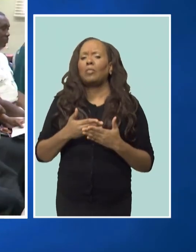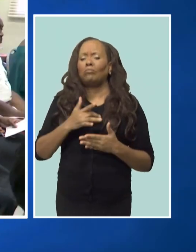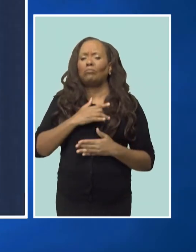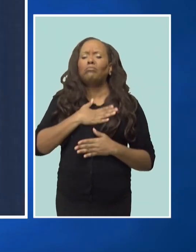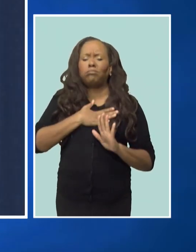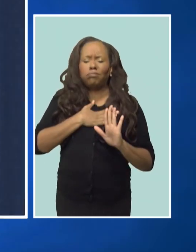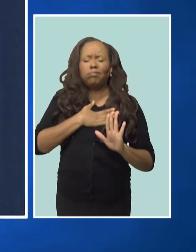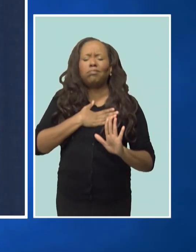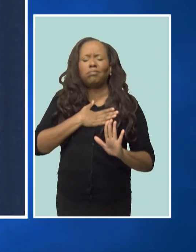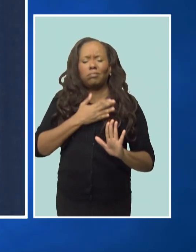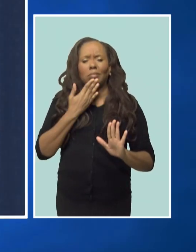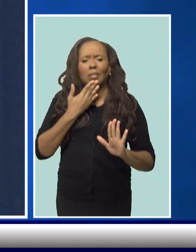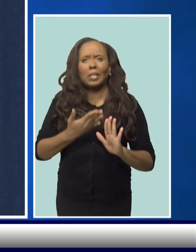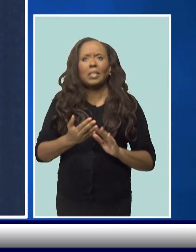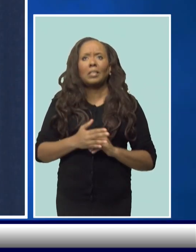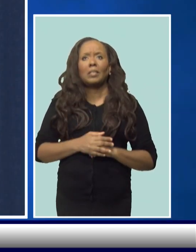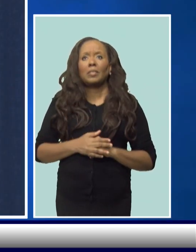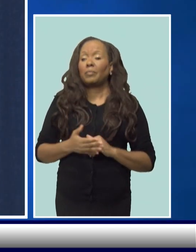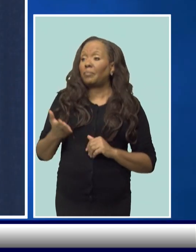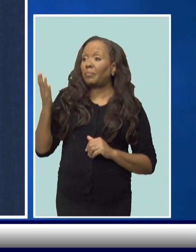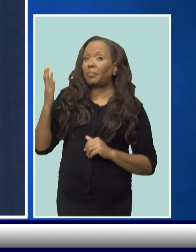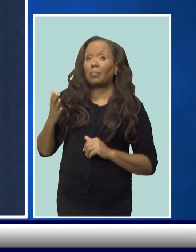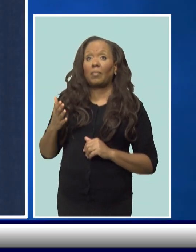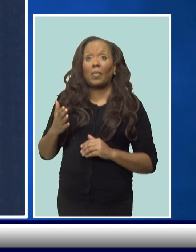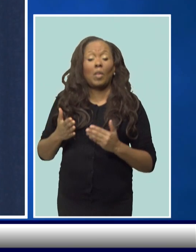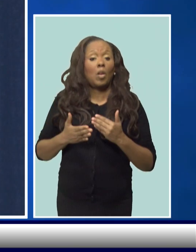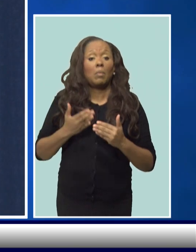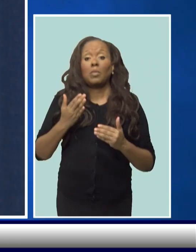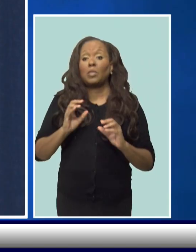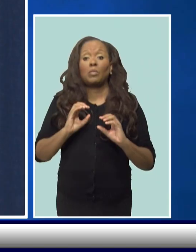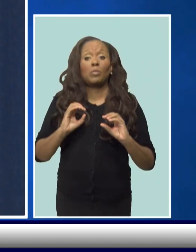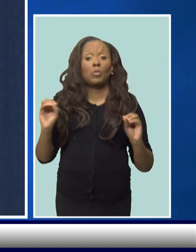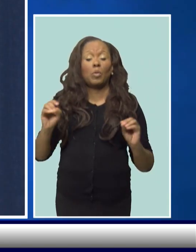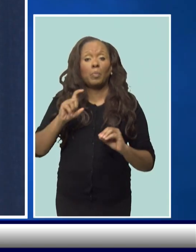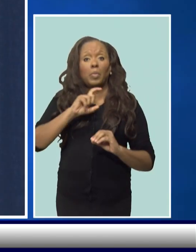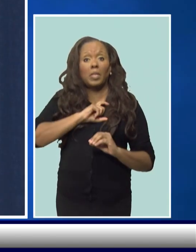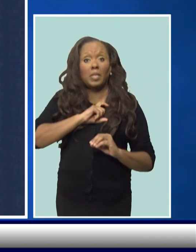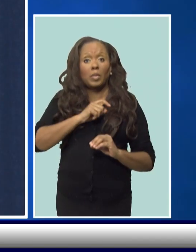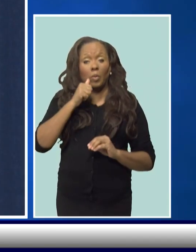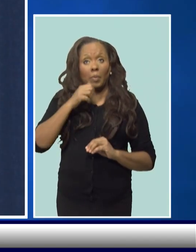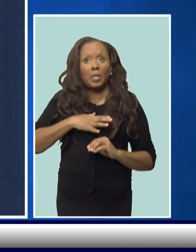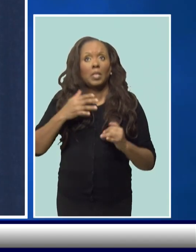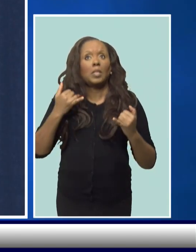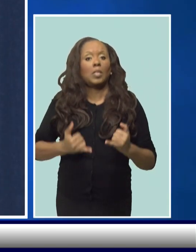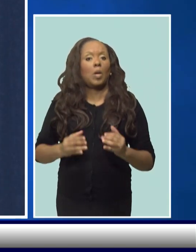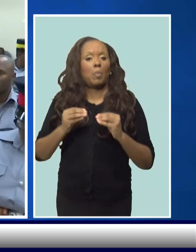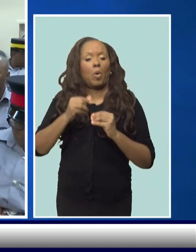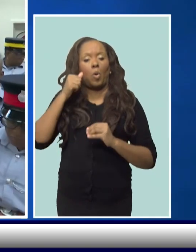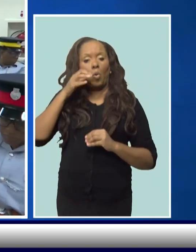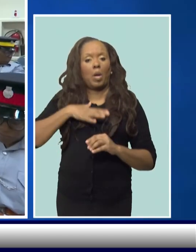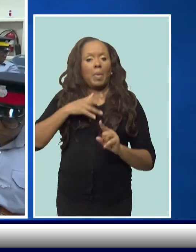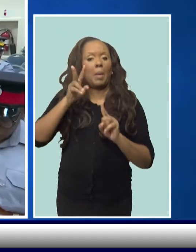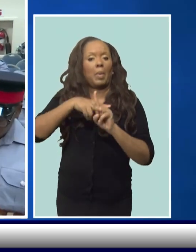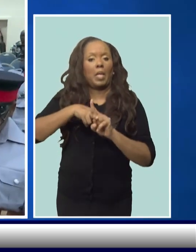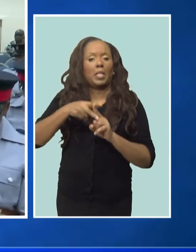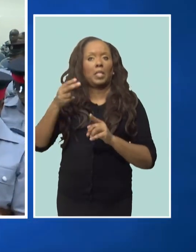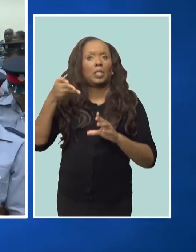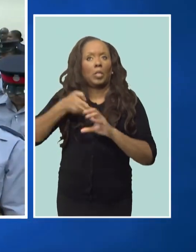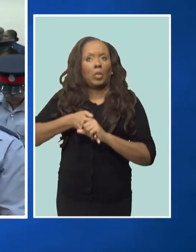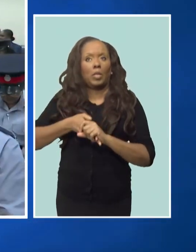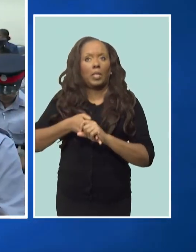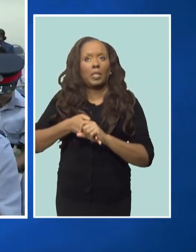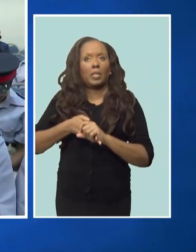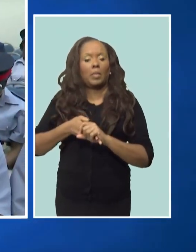almost no female police officers, and we're now at the point, I think, where we have more female applicants than males.